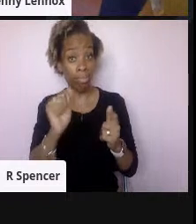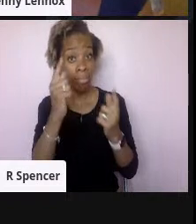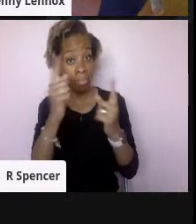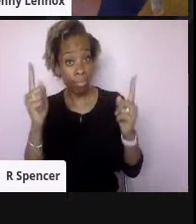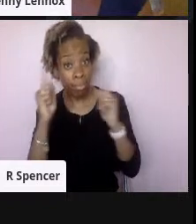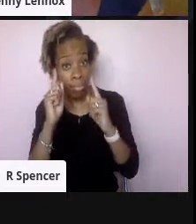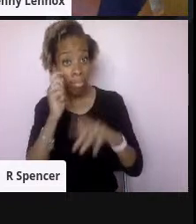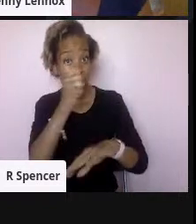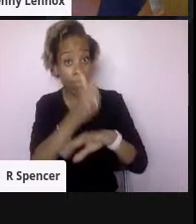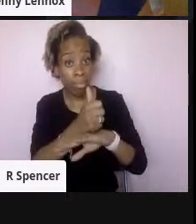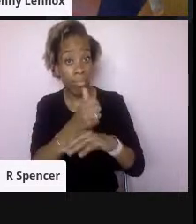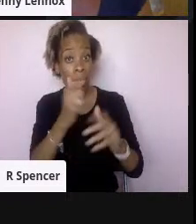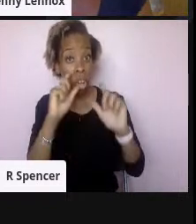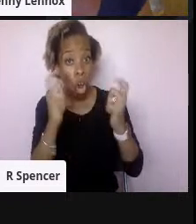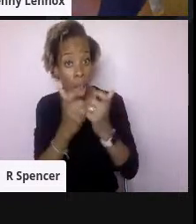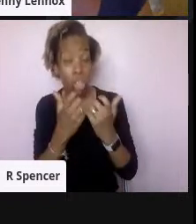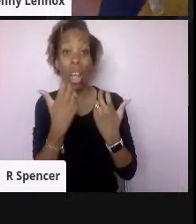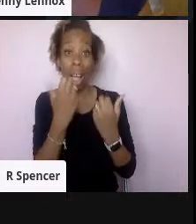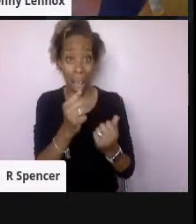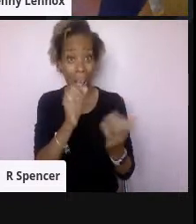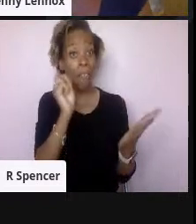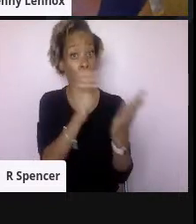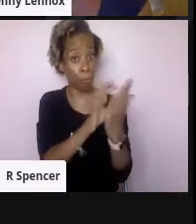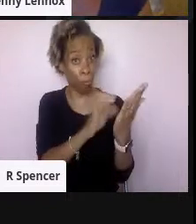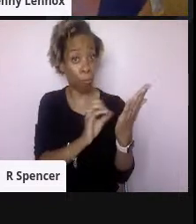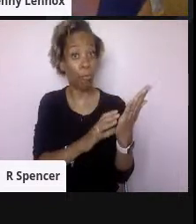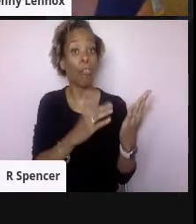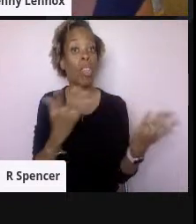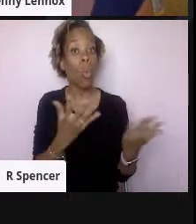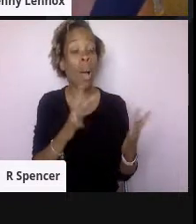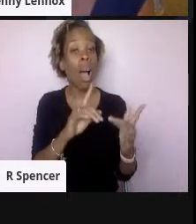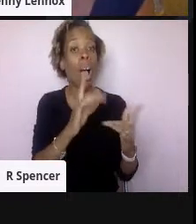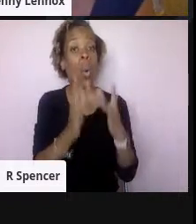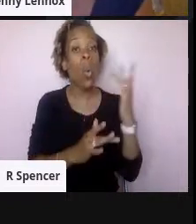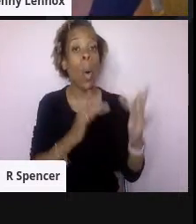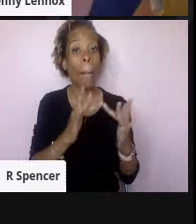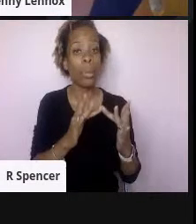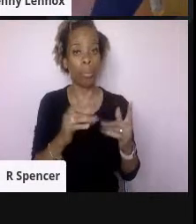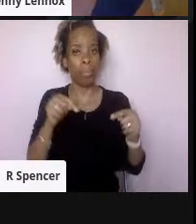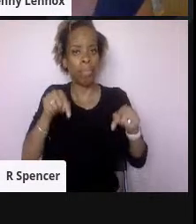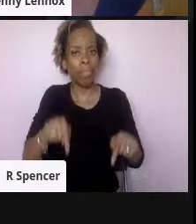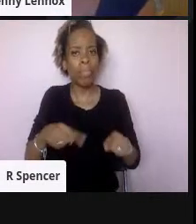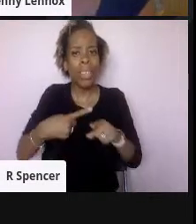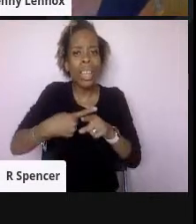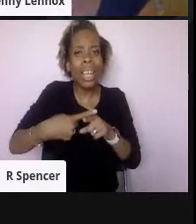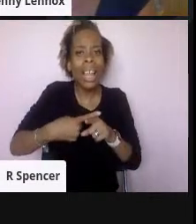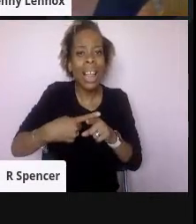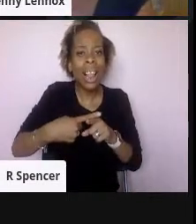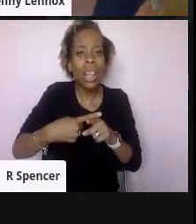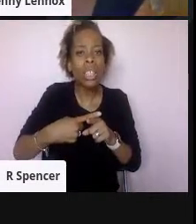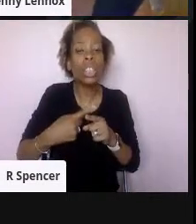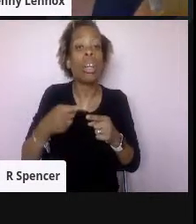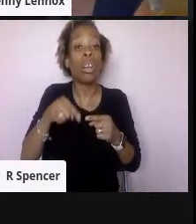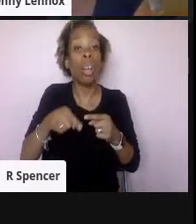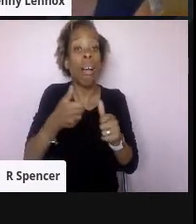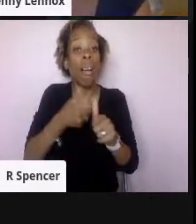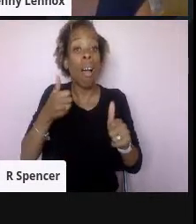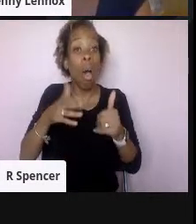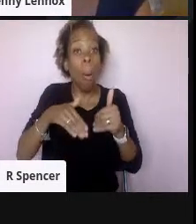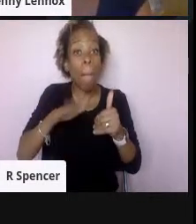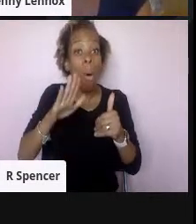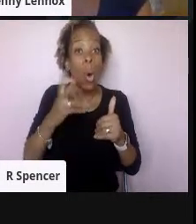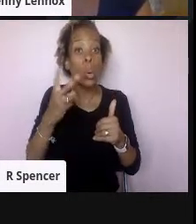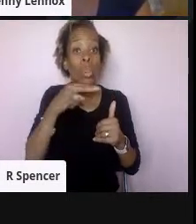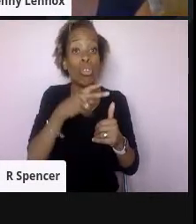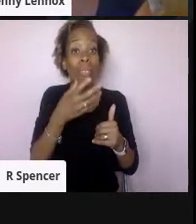This applies to colleges and universities in England with 250 or more employees, but there are also obligations